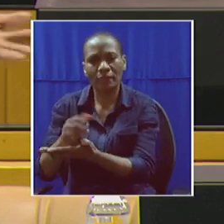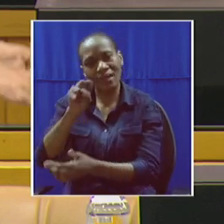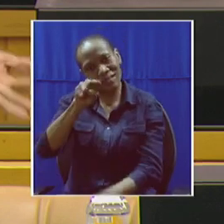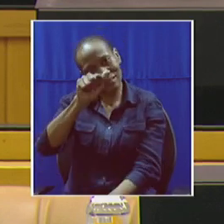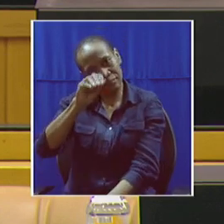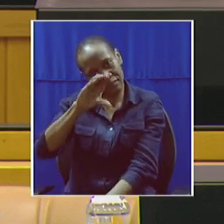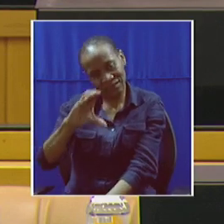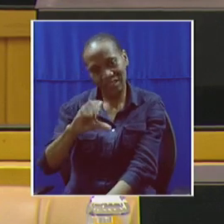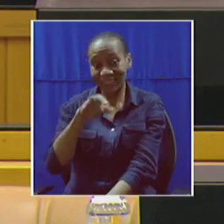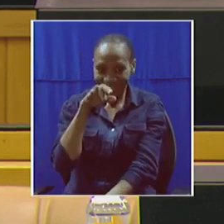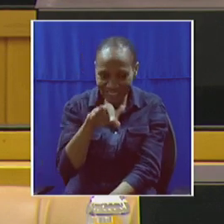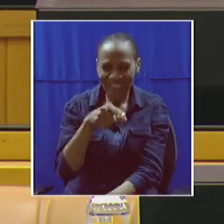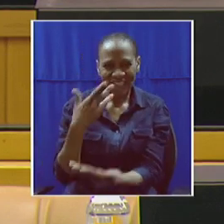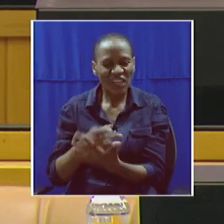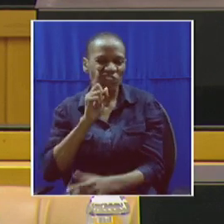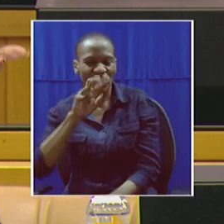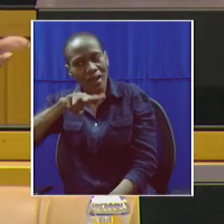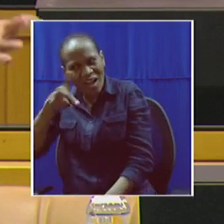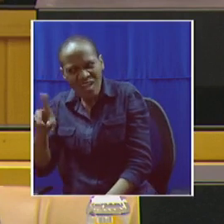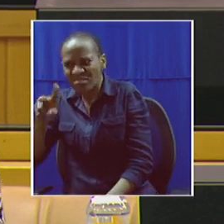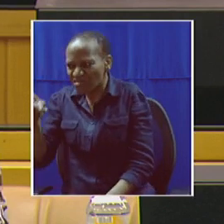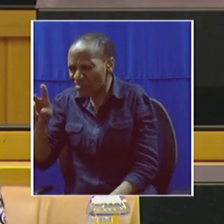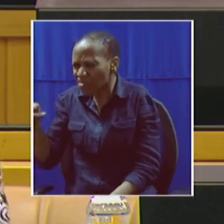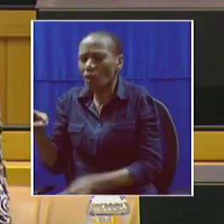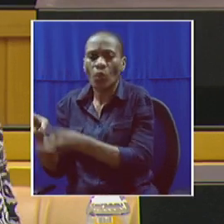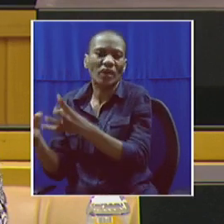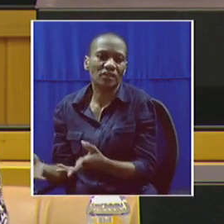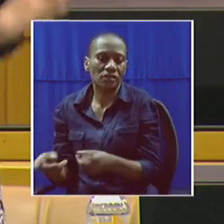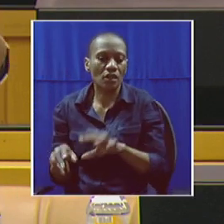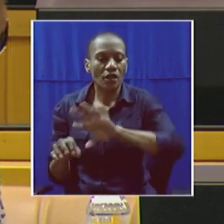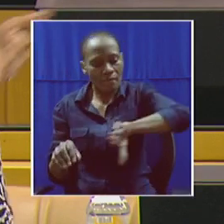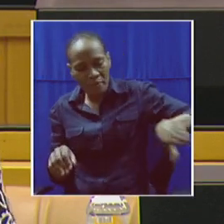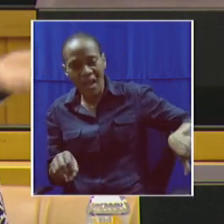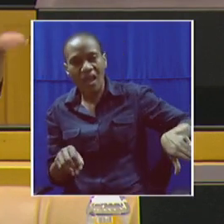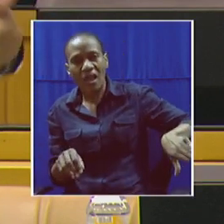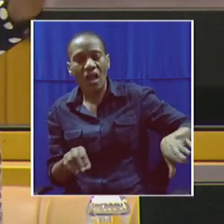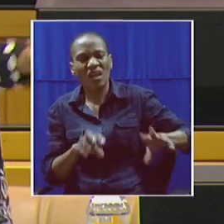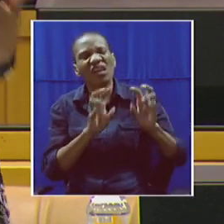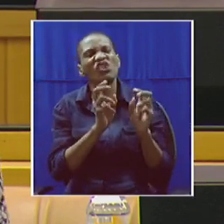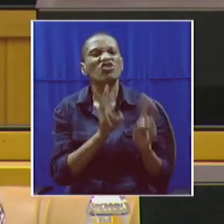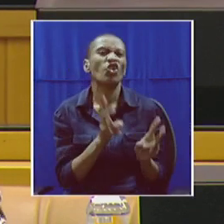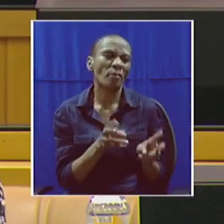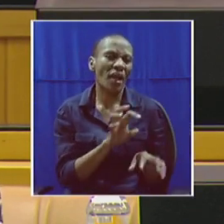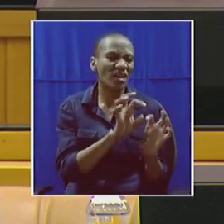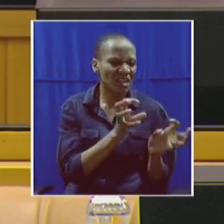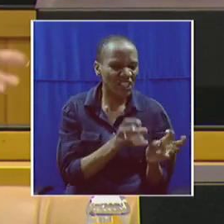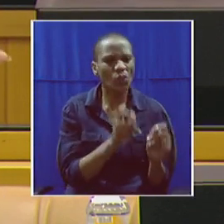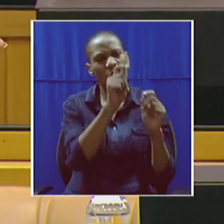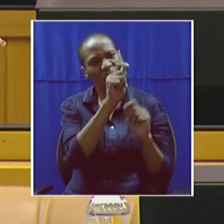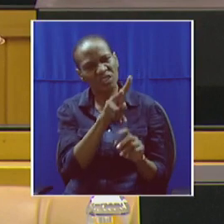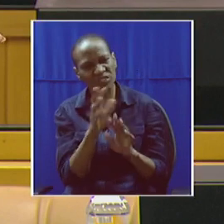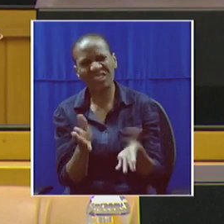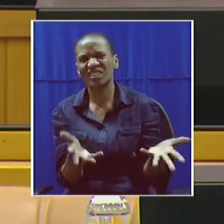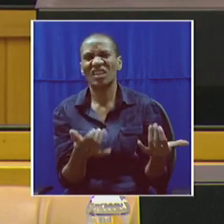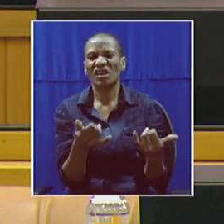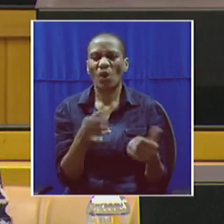to also explore other platforms other than your regular platforms of radio TV that are